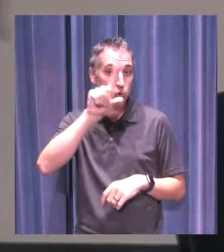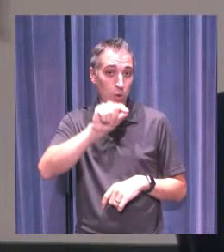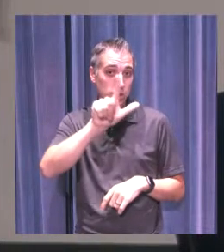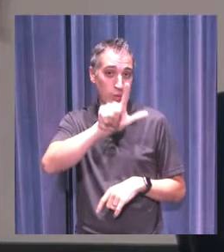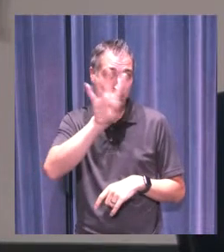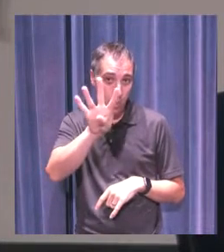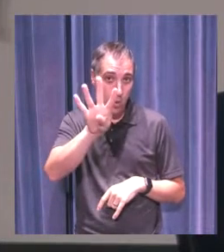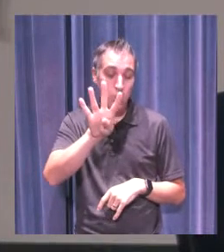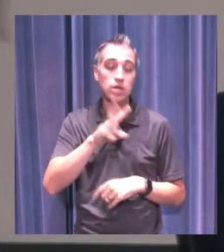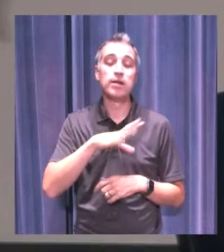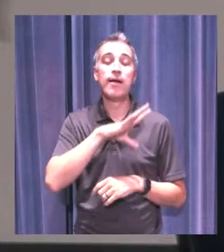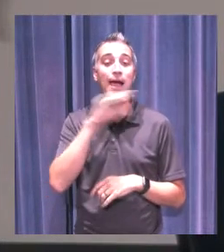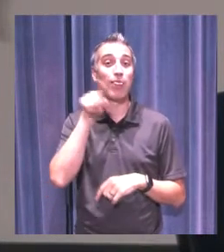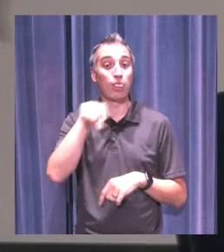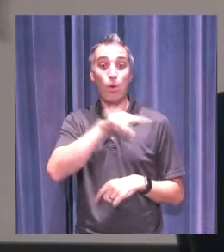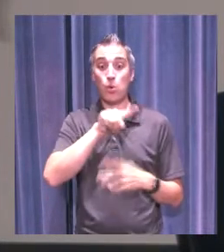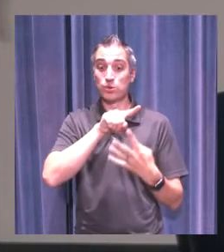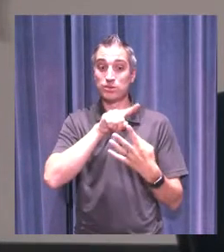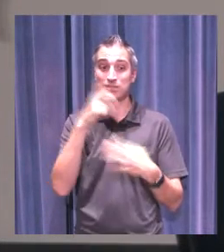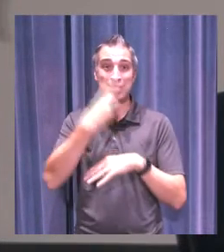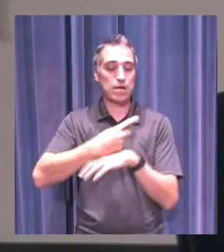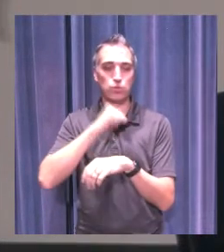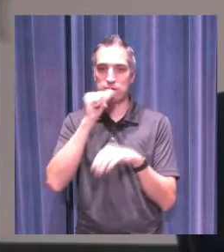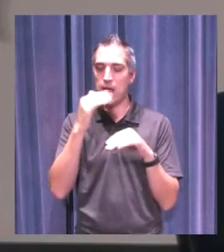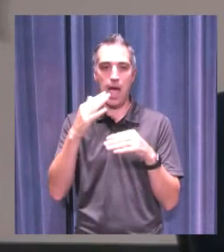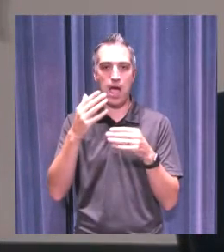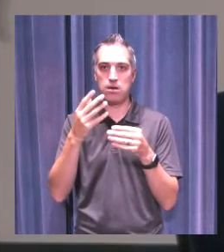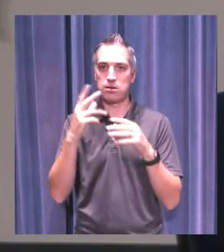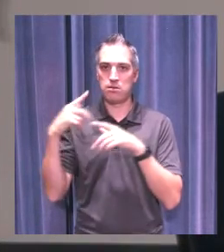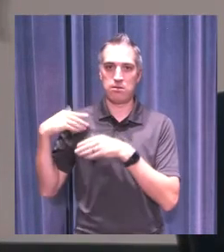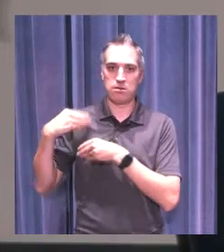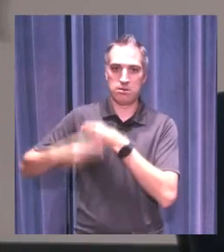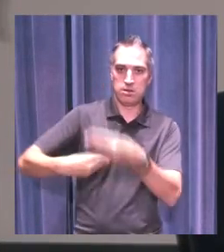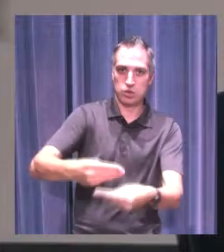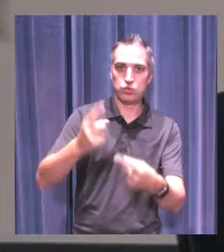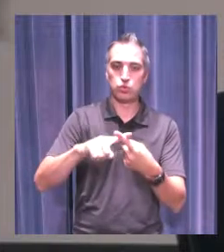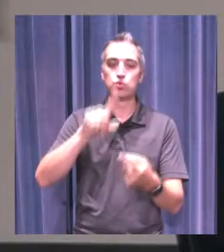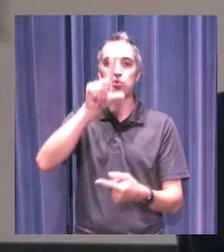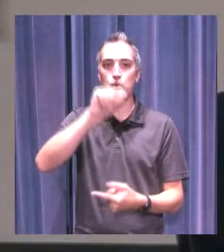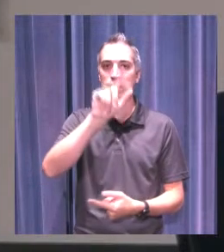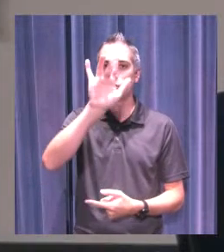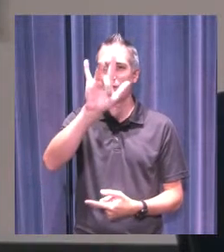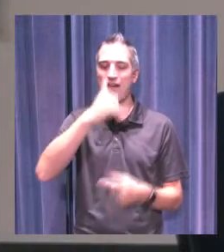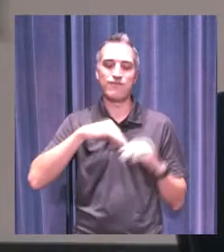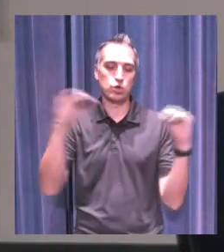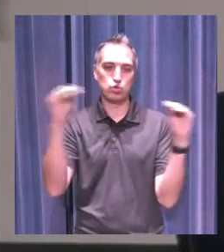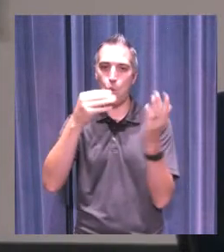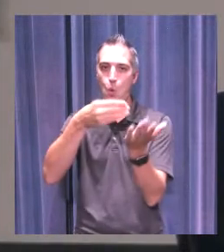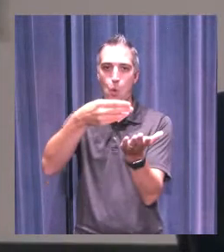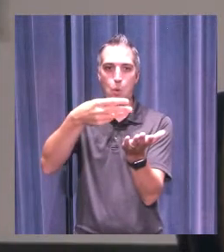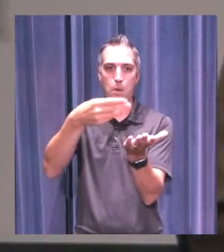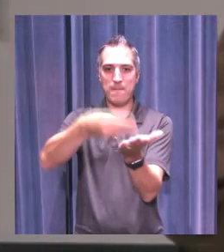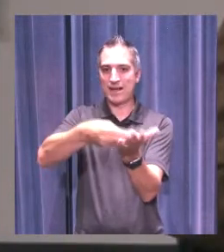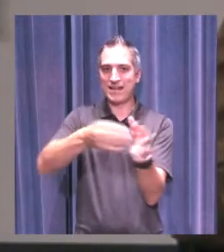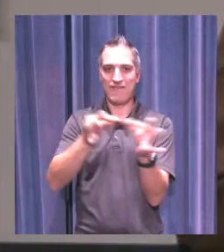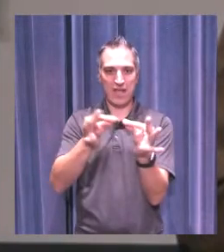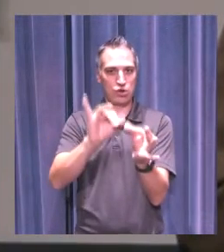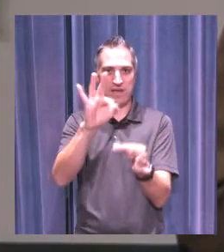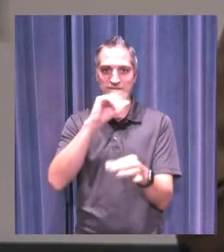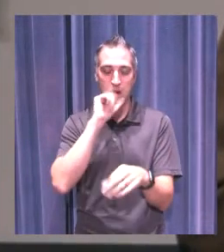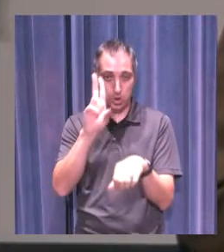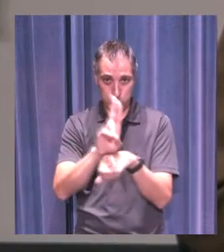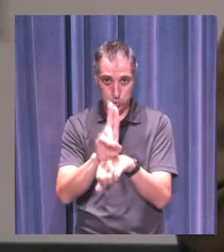2024. These days will not carry over to 2025, and there's no monetary value to them if they are not